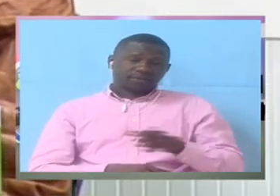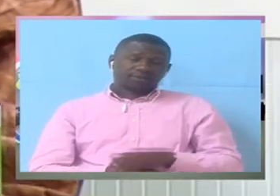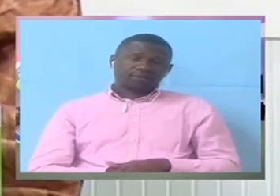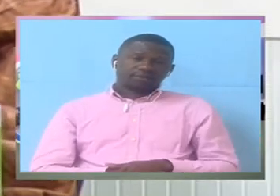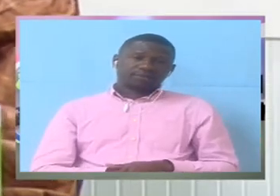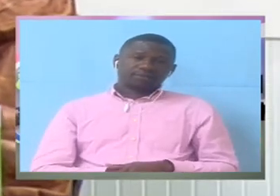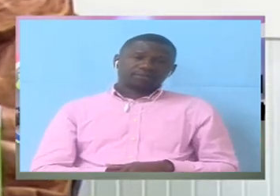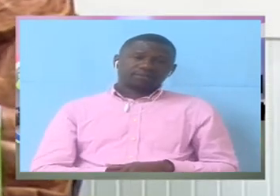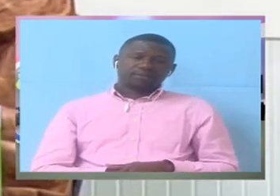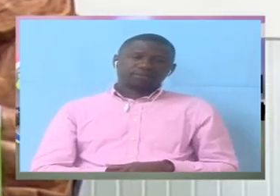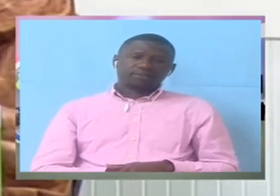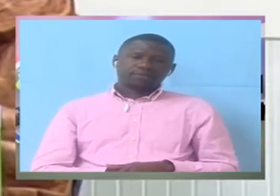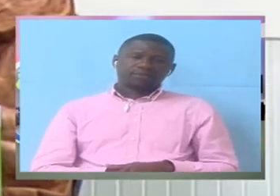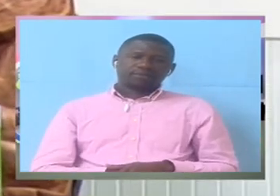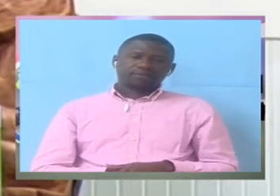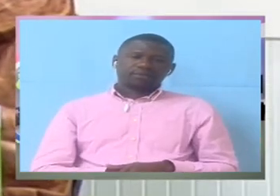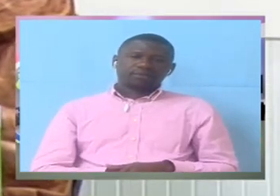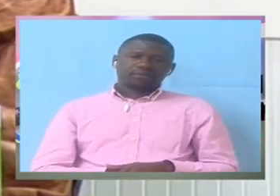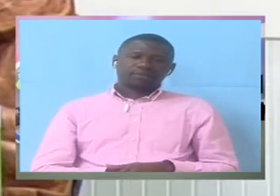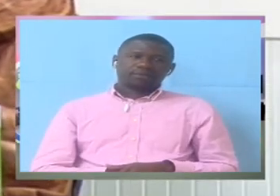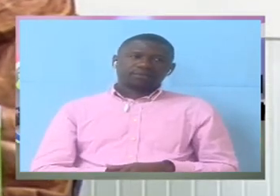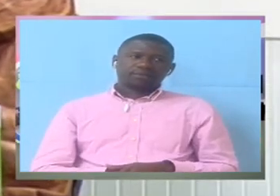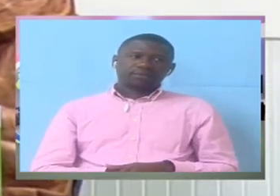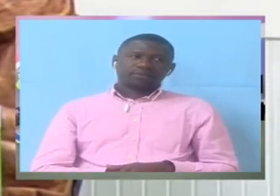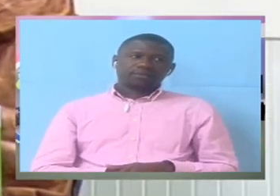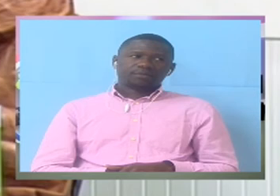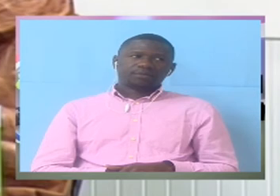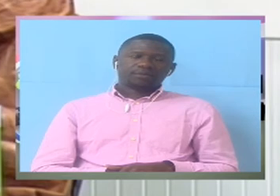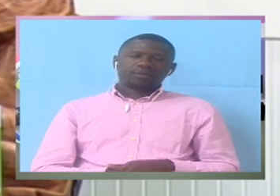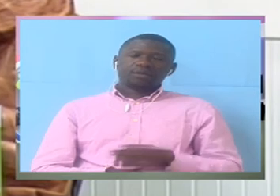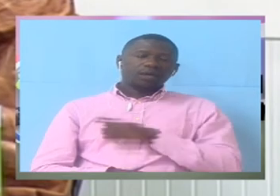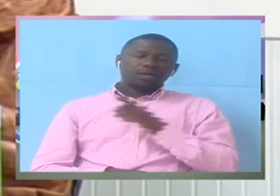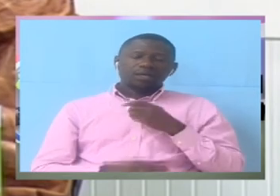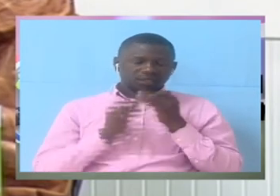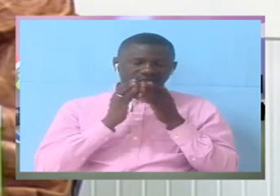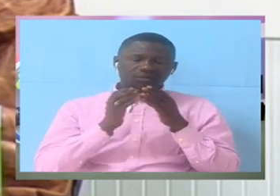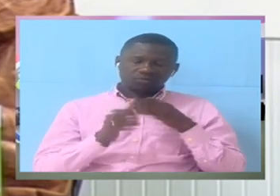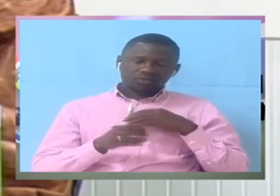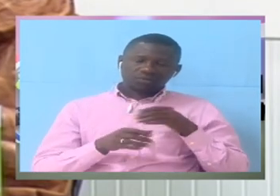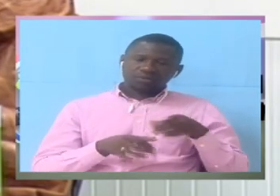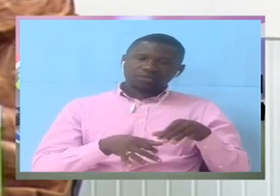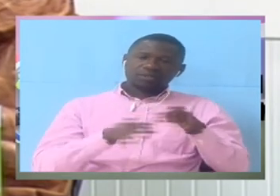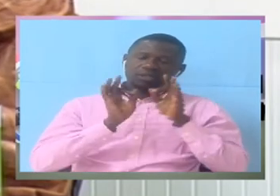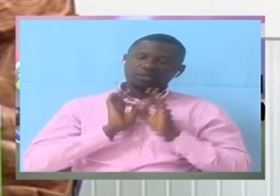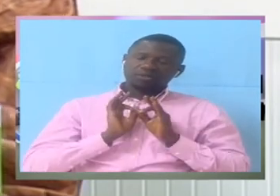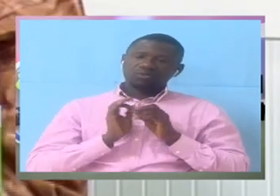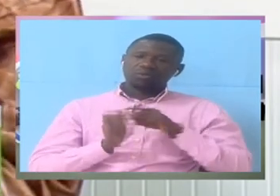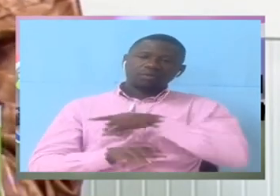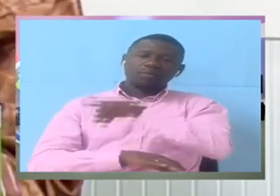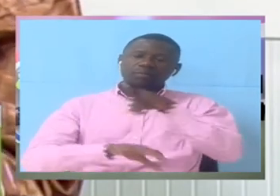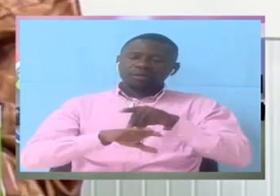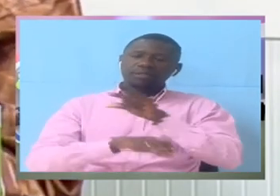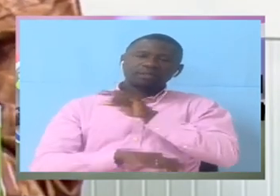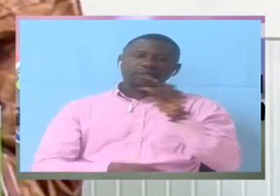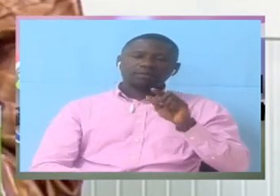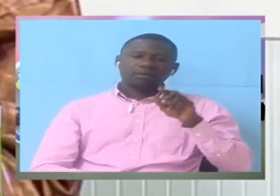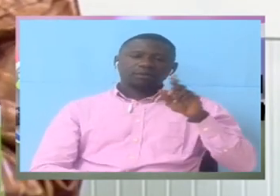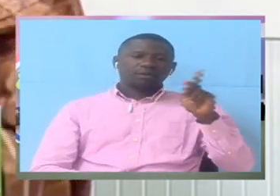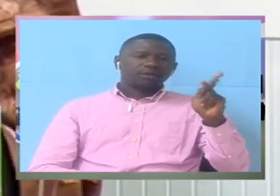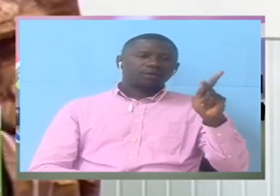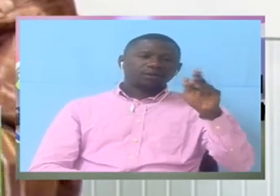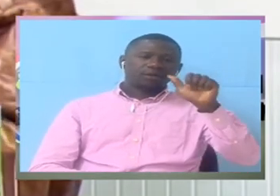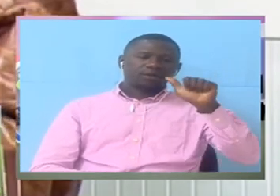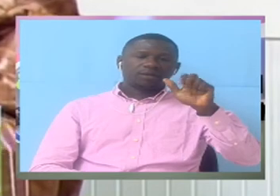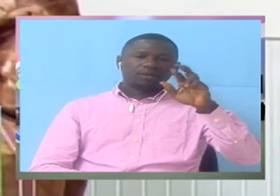kari. And ko ya ali samba mi? Kari kari. And they said we should be taken to a place called Kari.